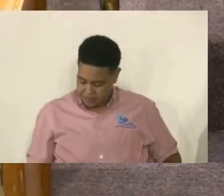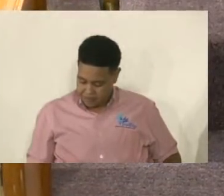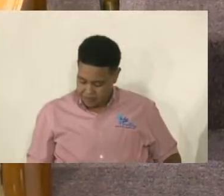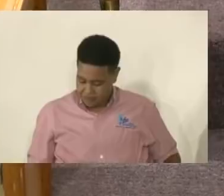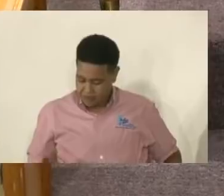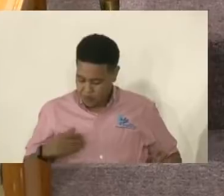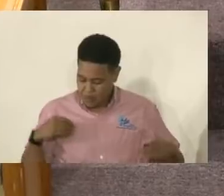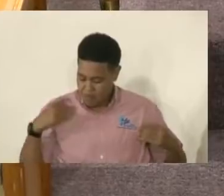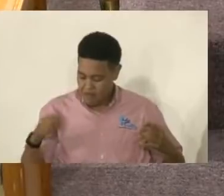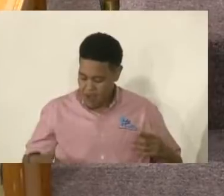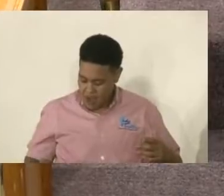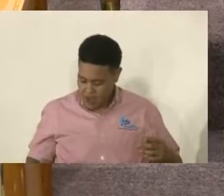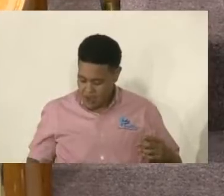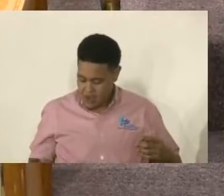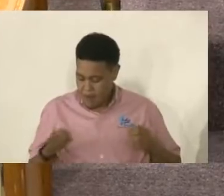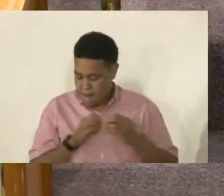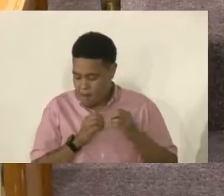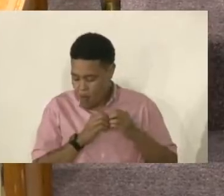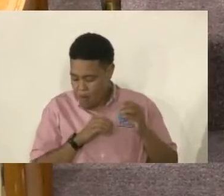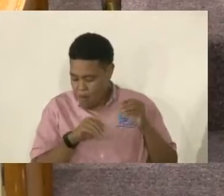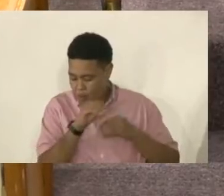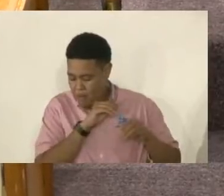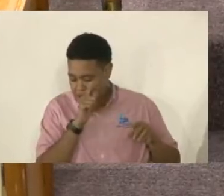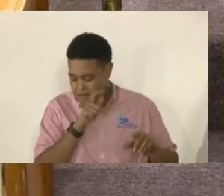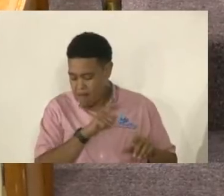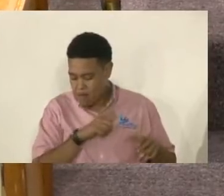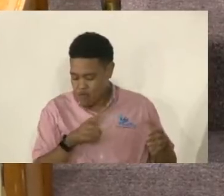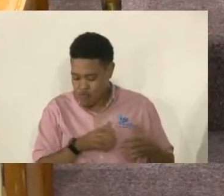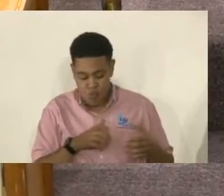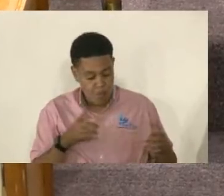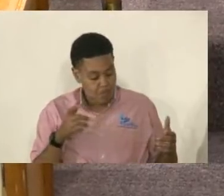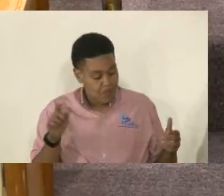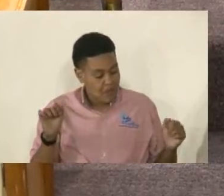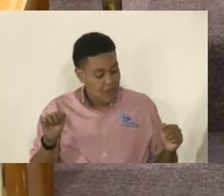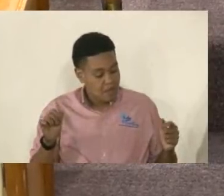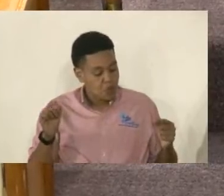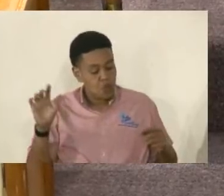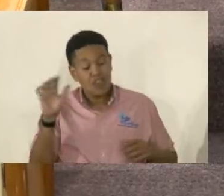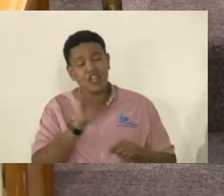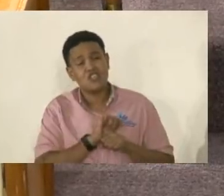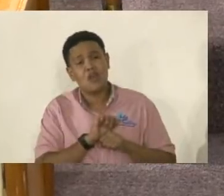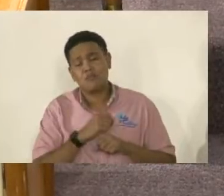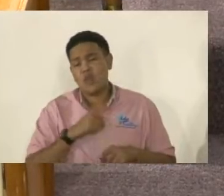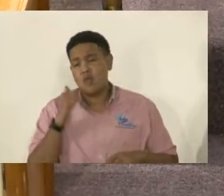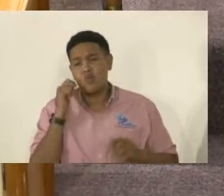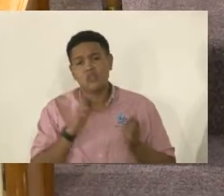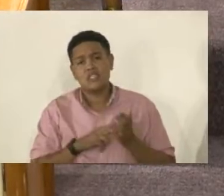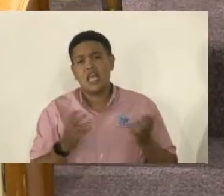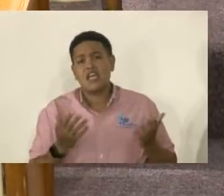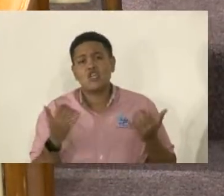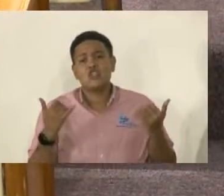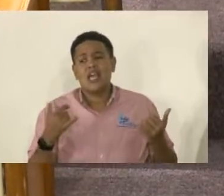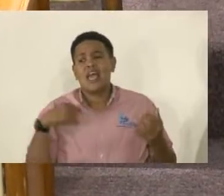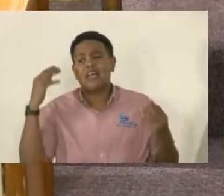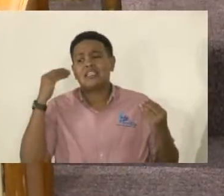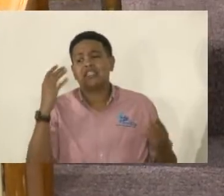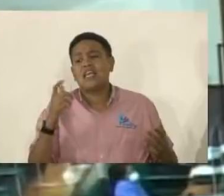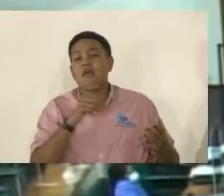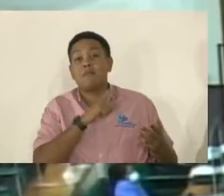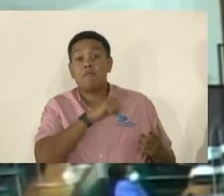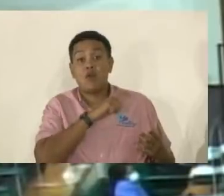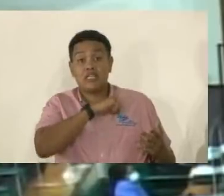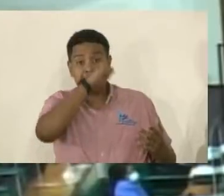greater mobility for the force so that they're able to do their job. So I will not stand here, Mr. President, and say to the policemen and